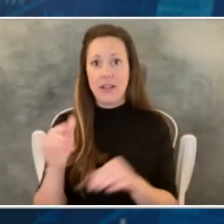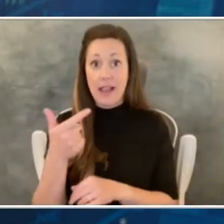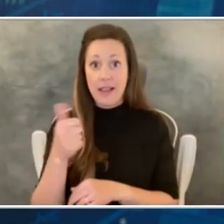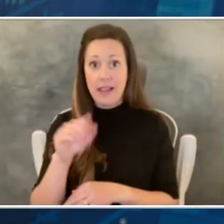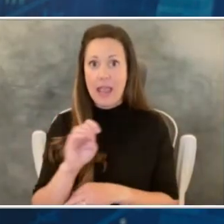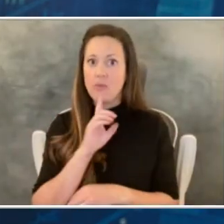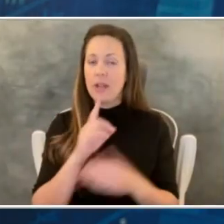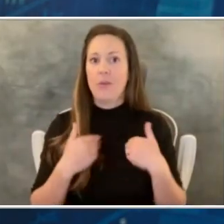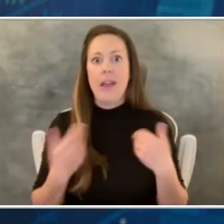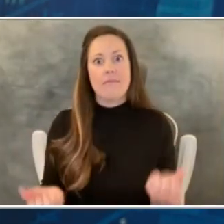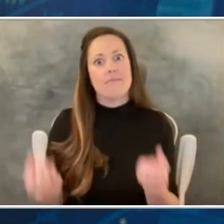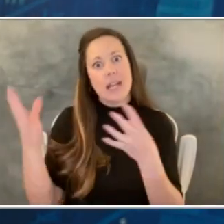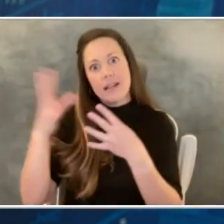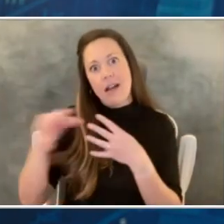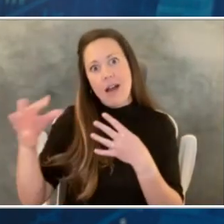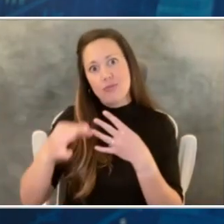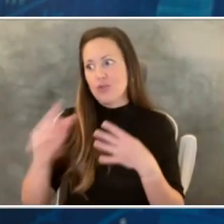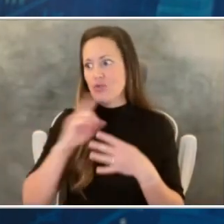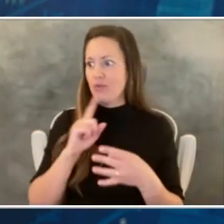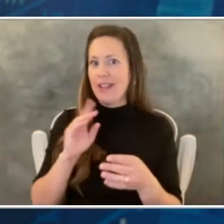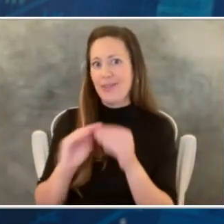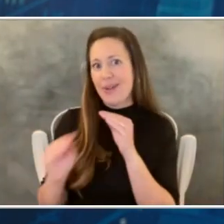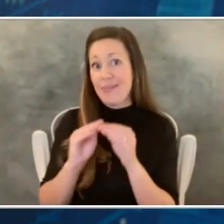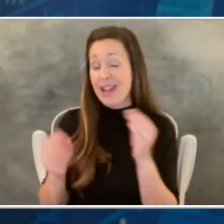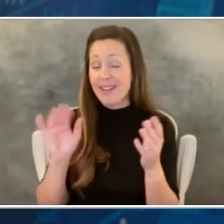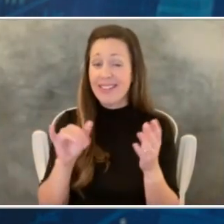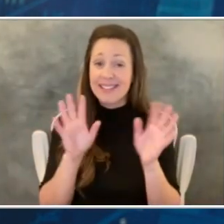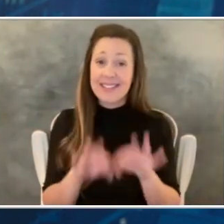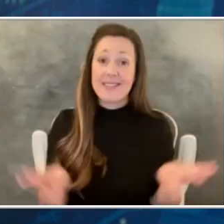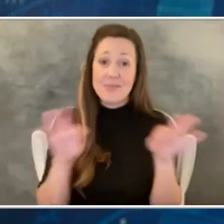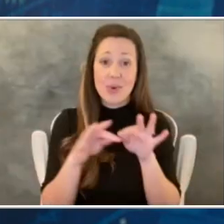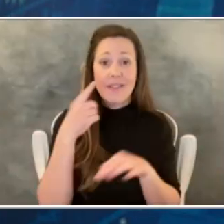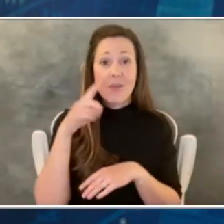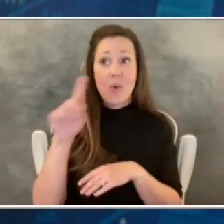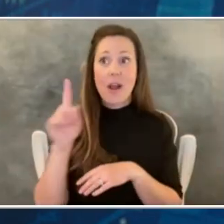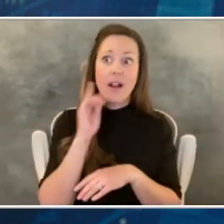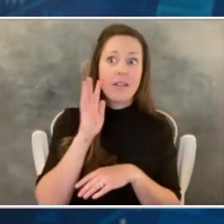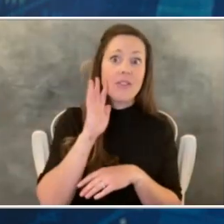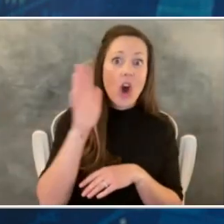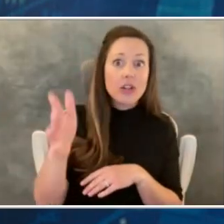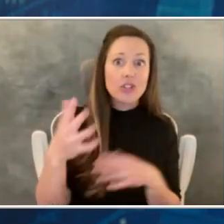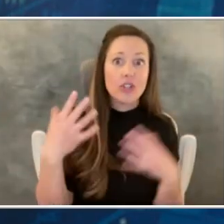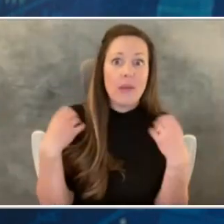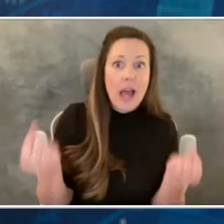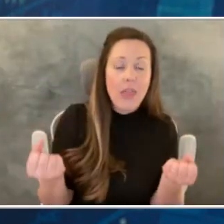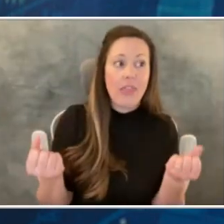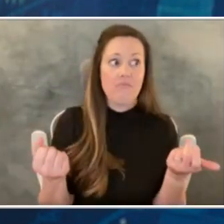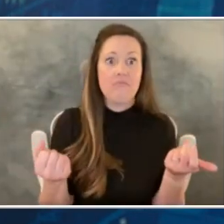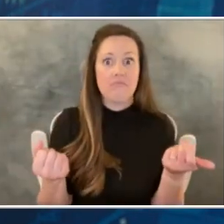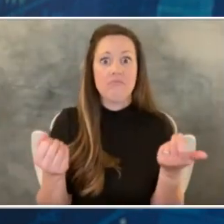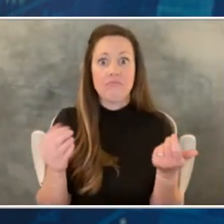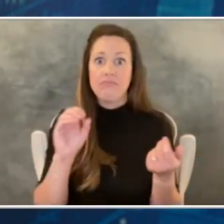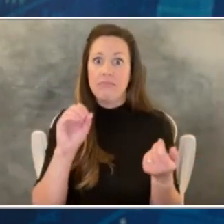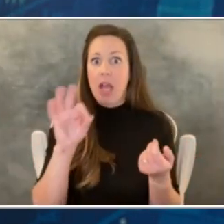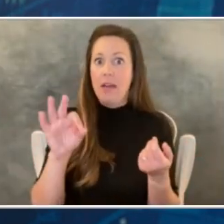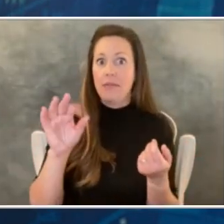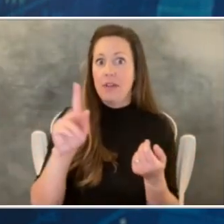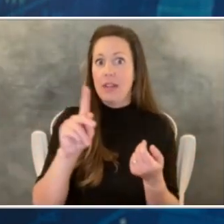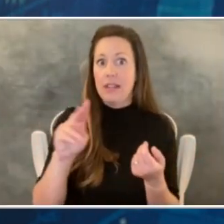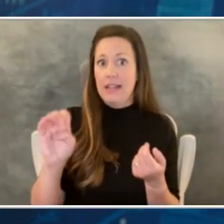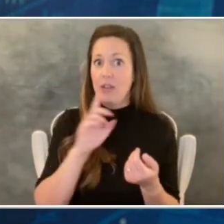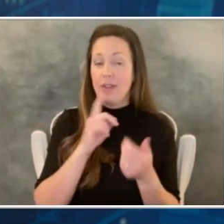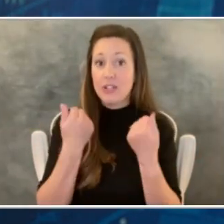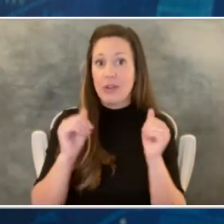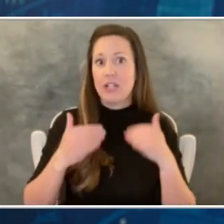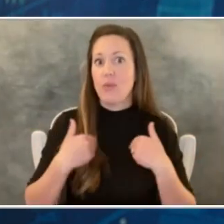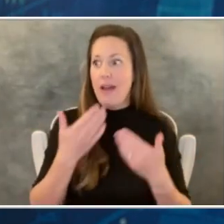to really repair that. And that's so important for the long-term health or kind of lifelong health of the knee, to try to get a functional, healthy